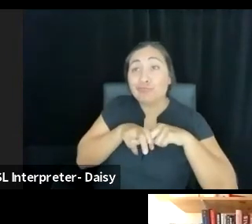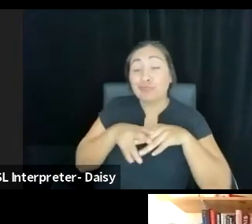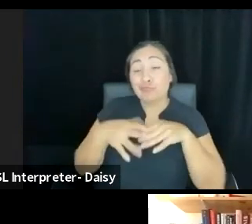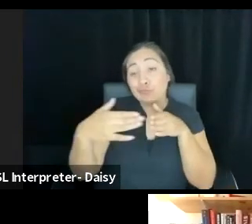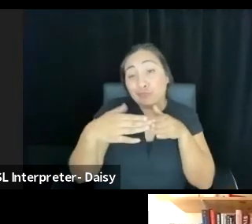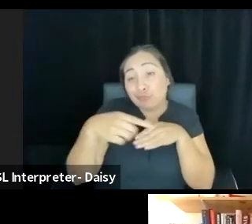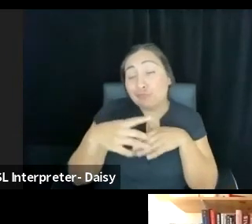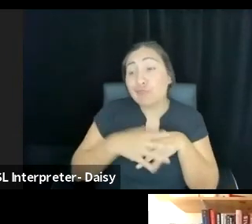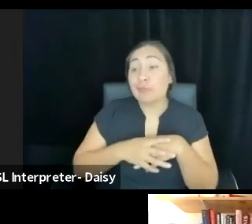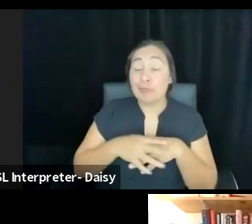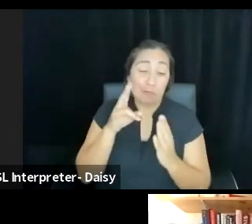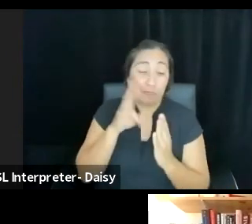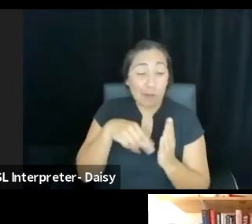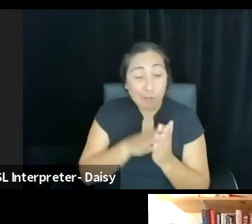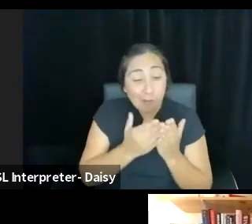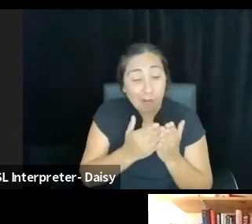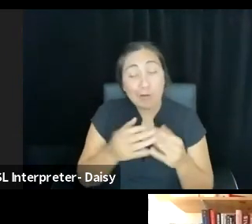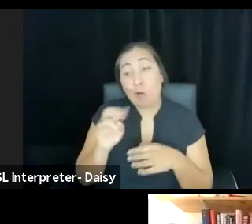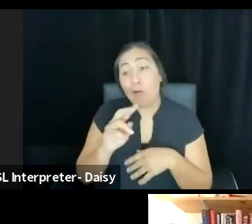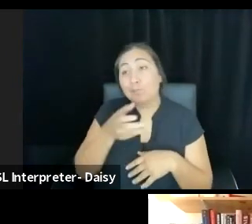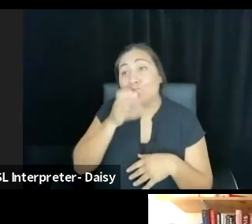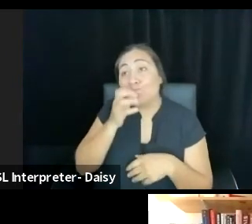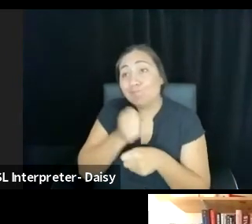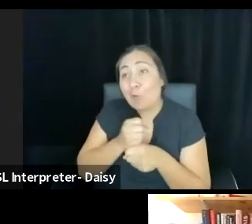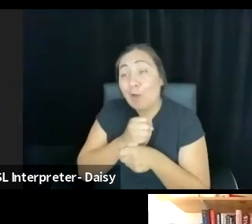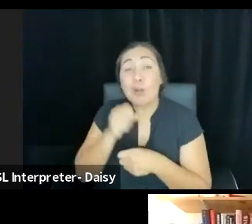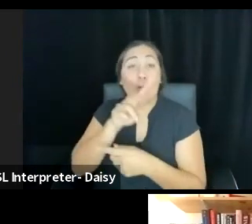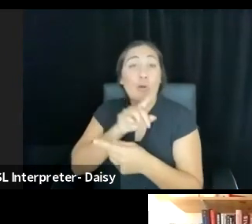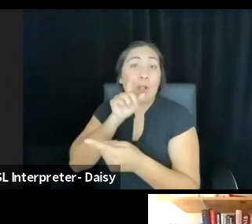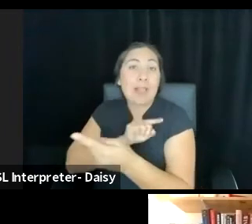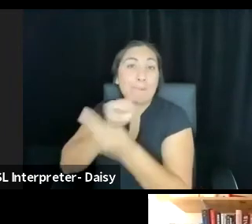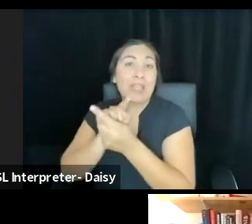coffee or meet a friend there. That it is